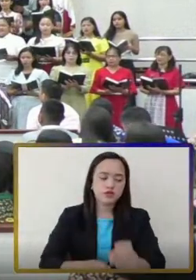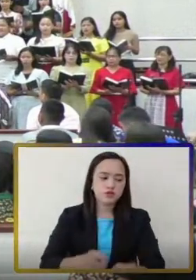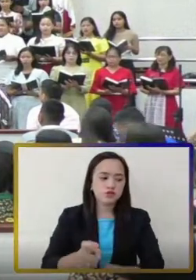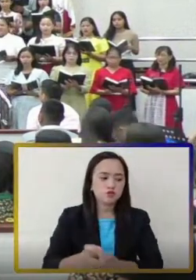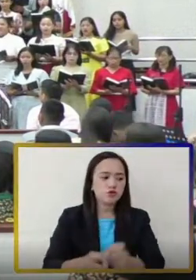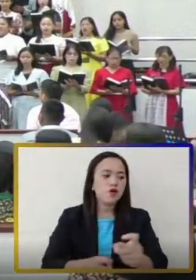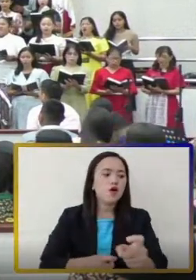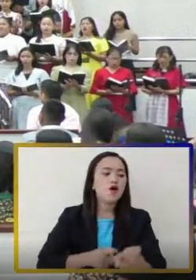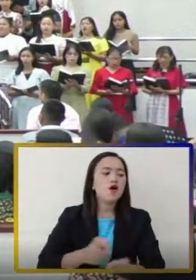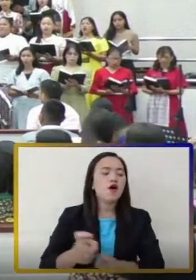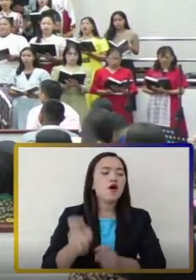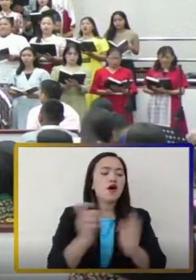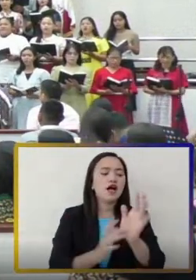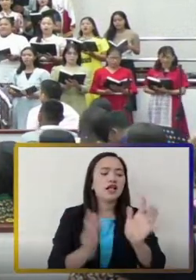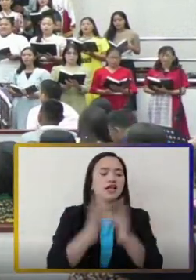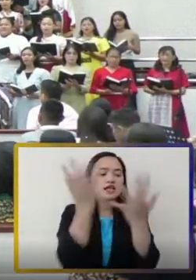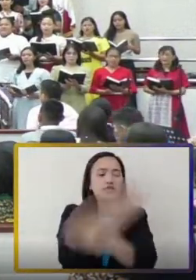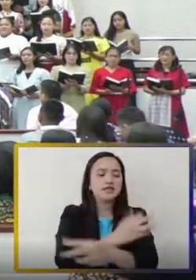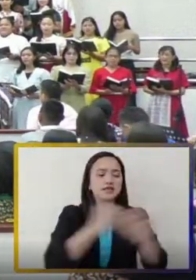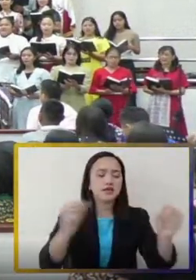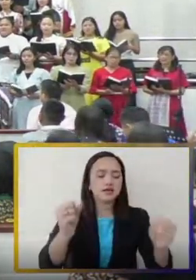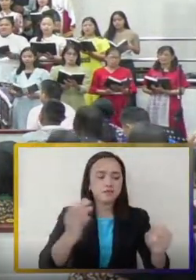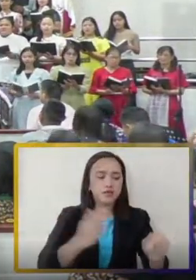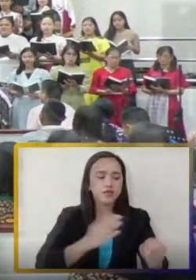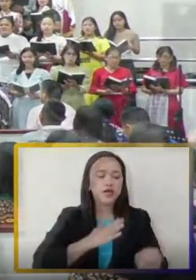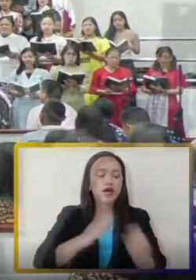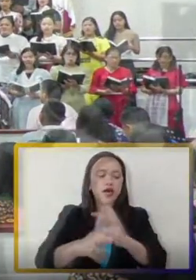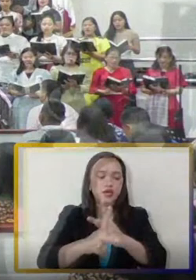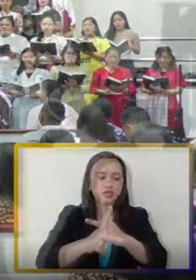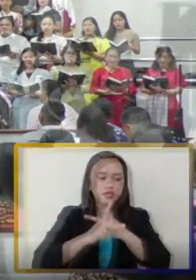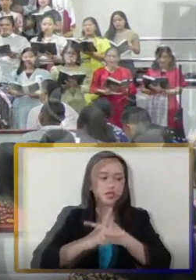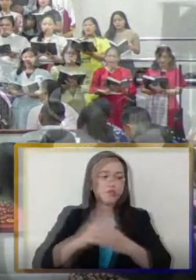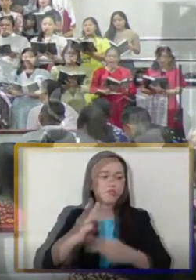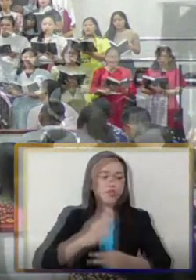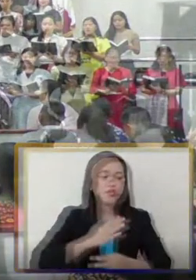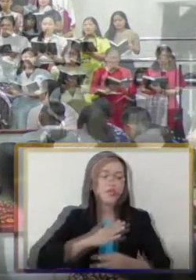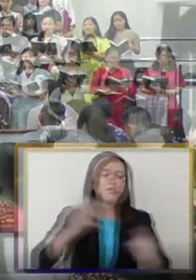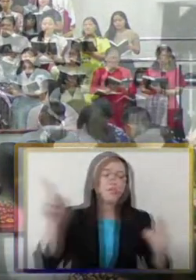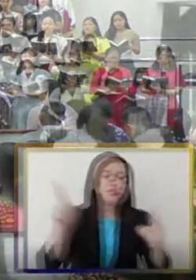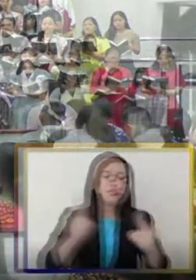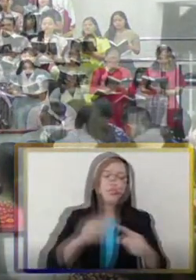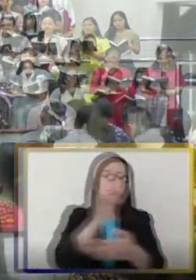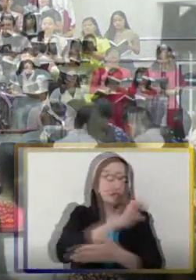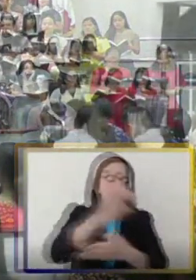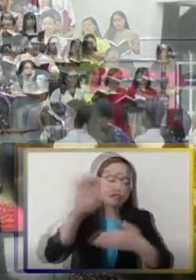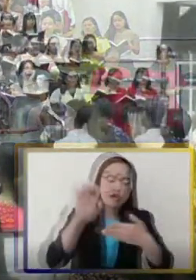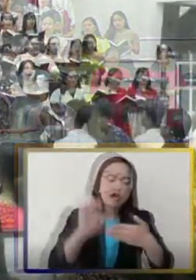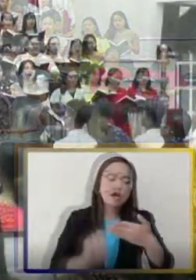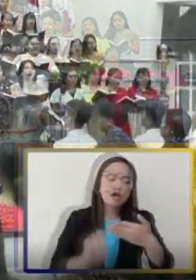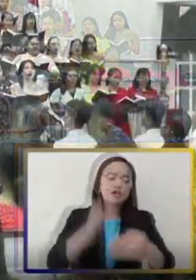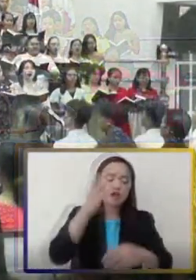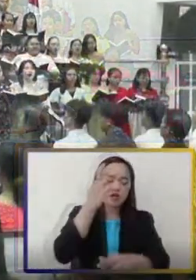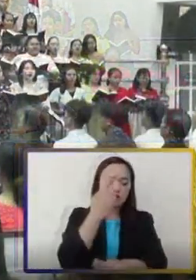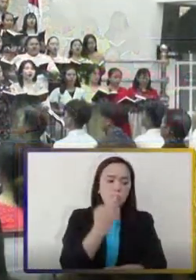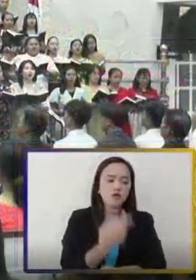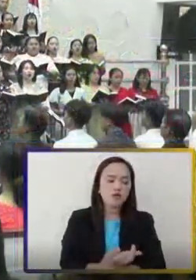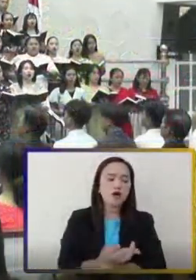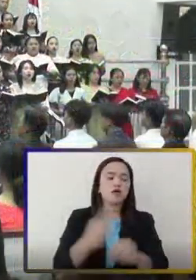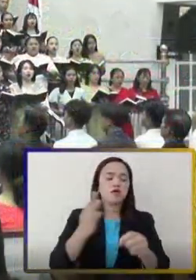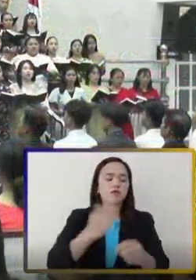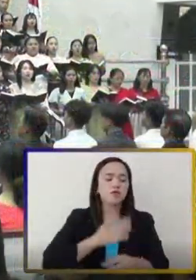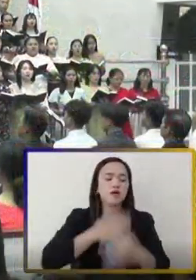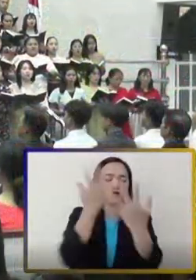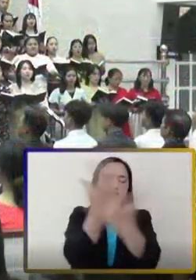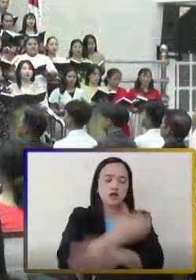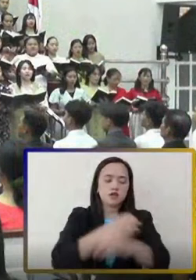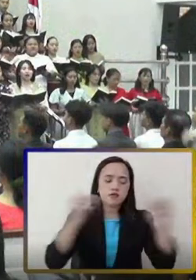in control. He saved me and He will keep me till the end. The rock